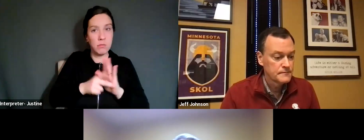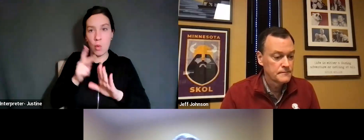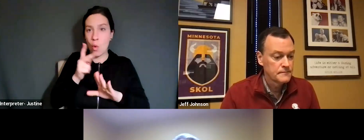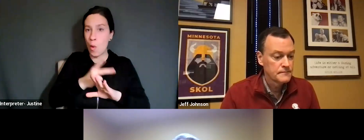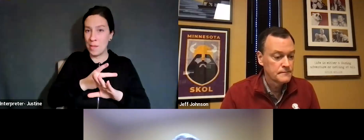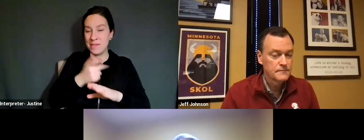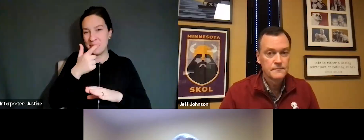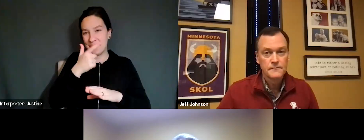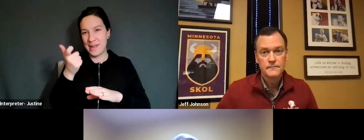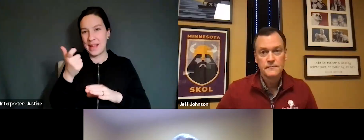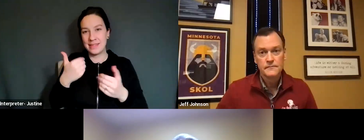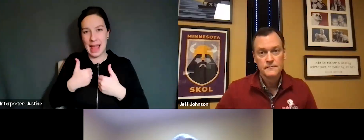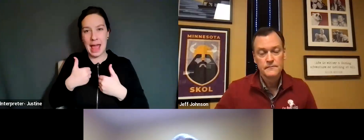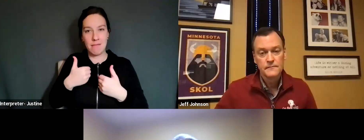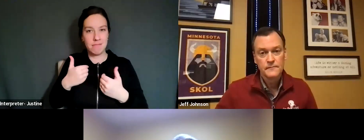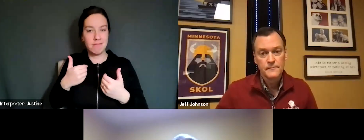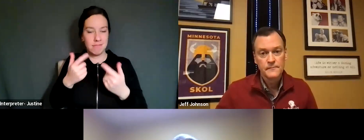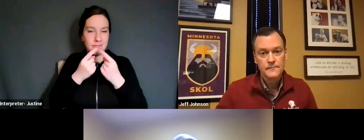needs.